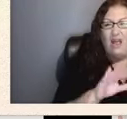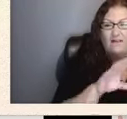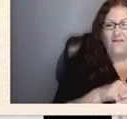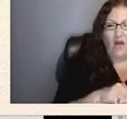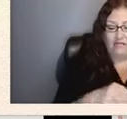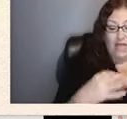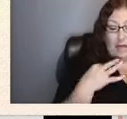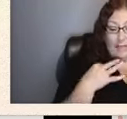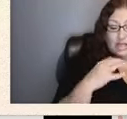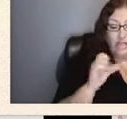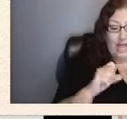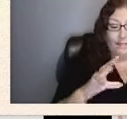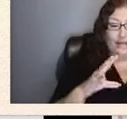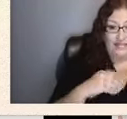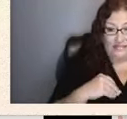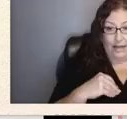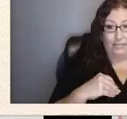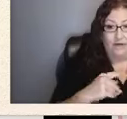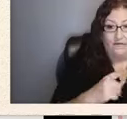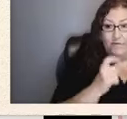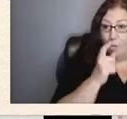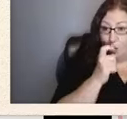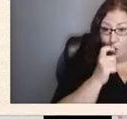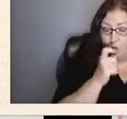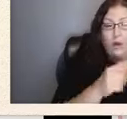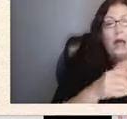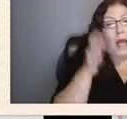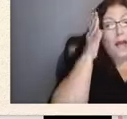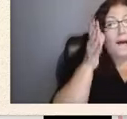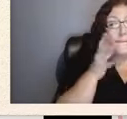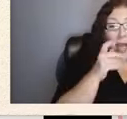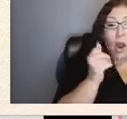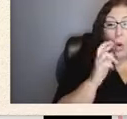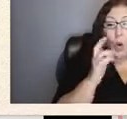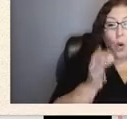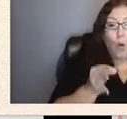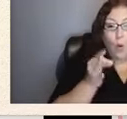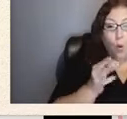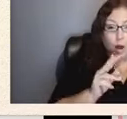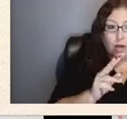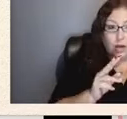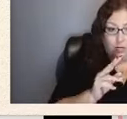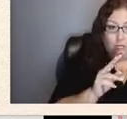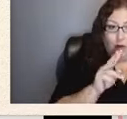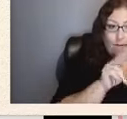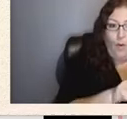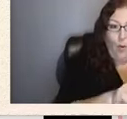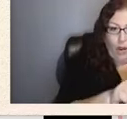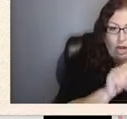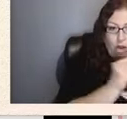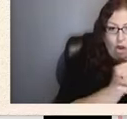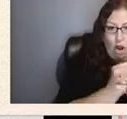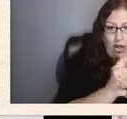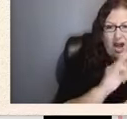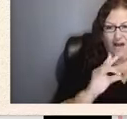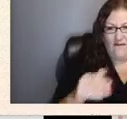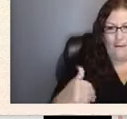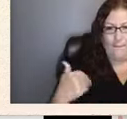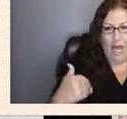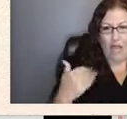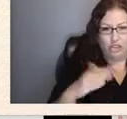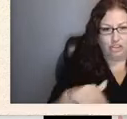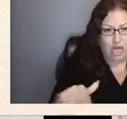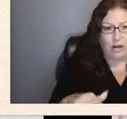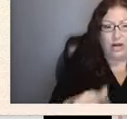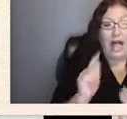accepted from a parent or court-appointed guardian of a minor child, a legally competent